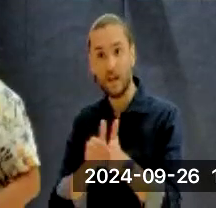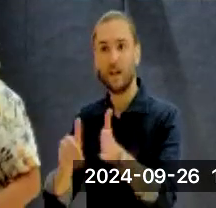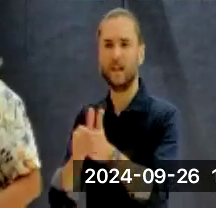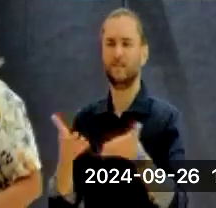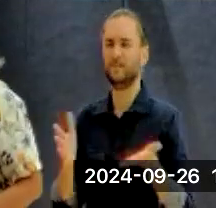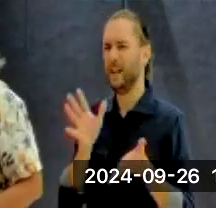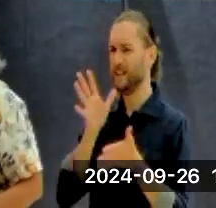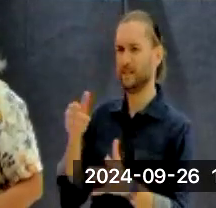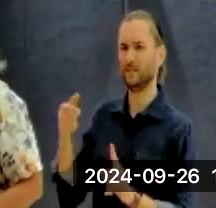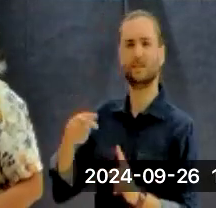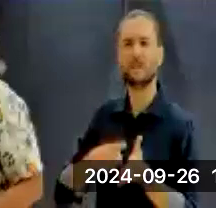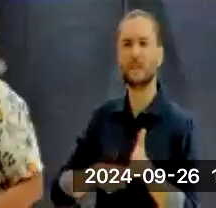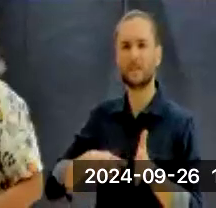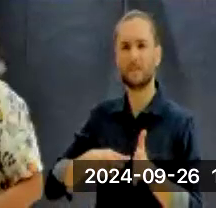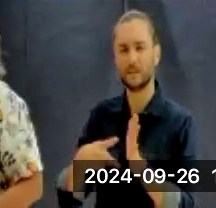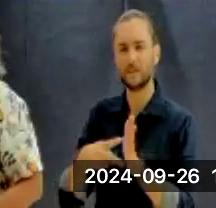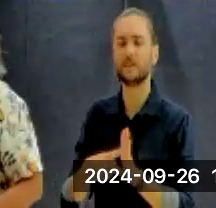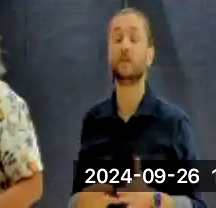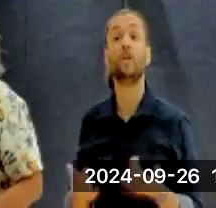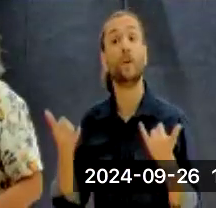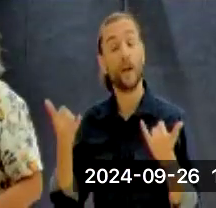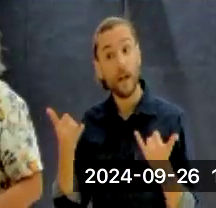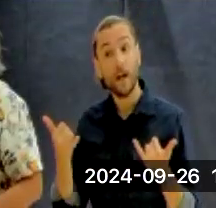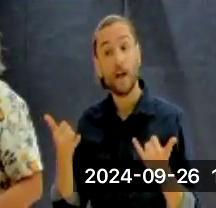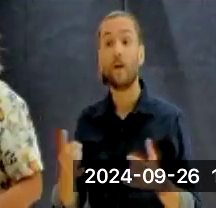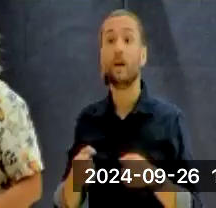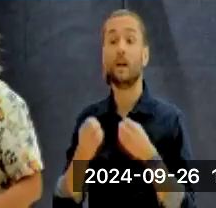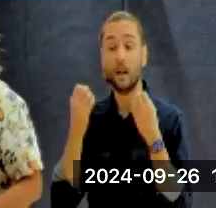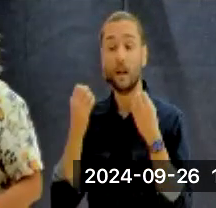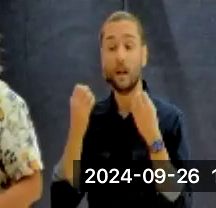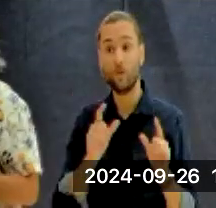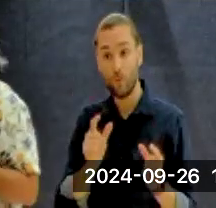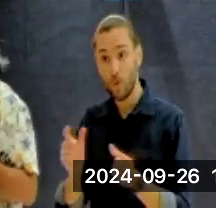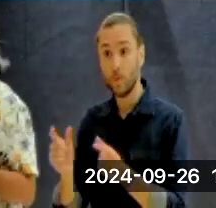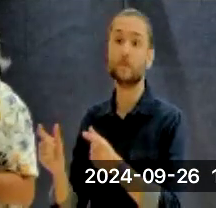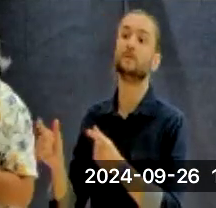hate? I feel like right now, there's a lot of groups contributing